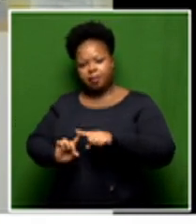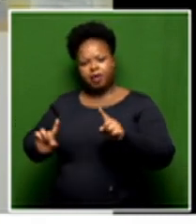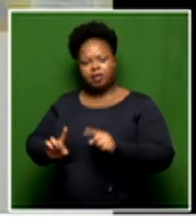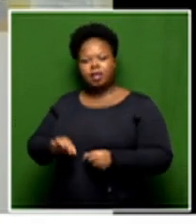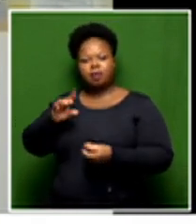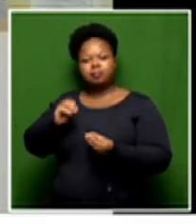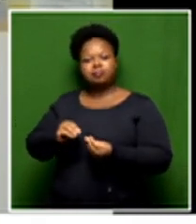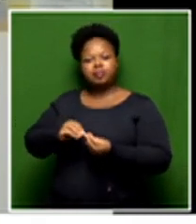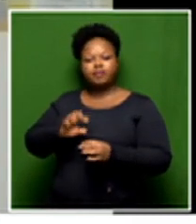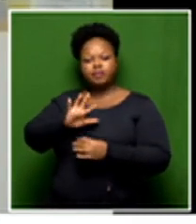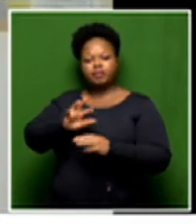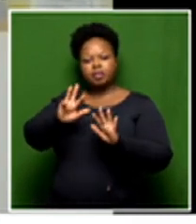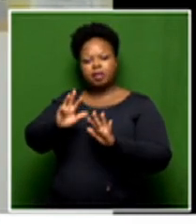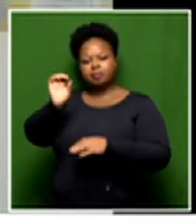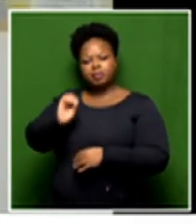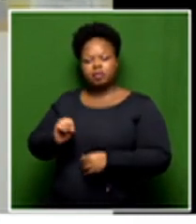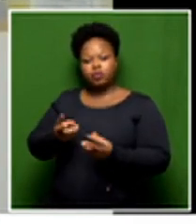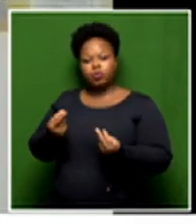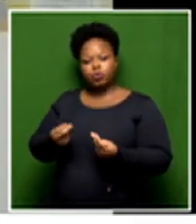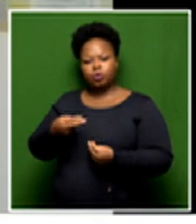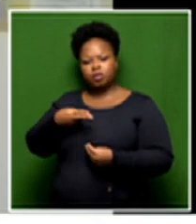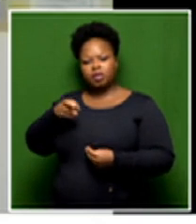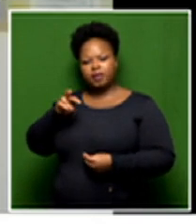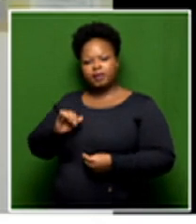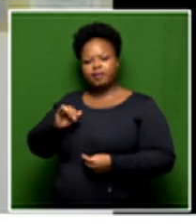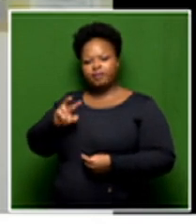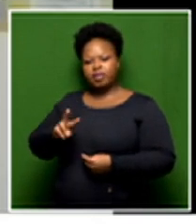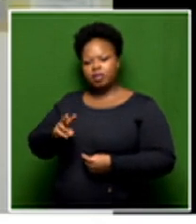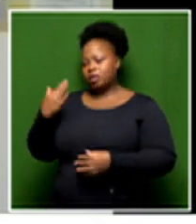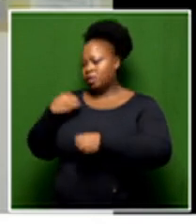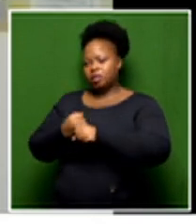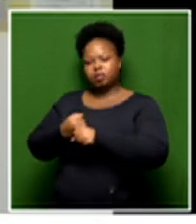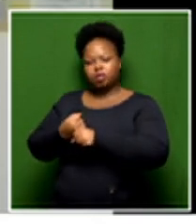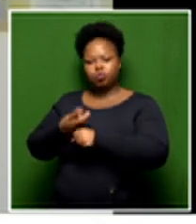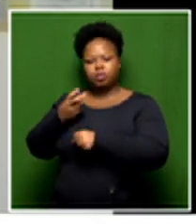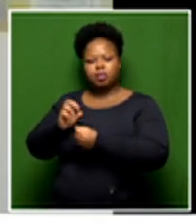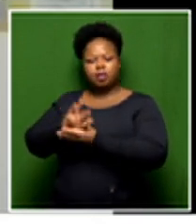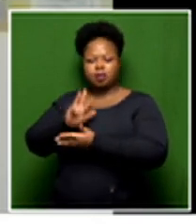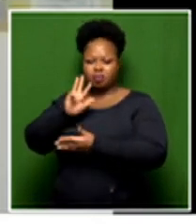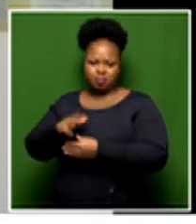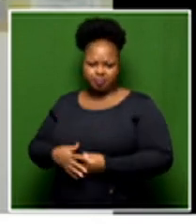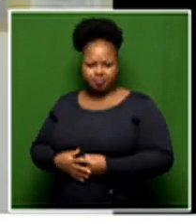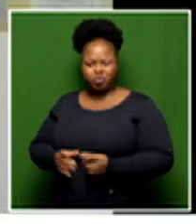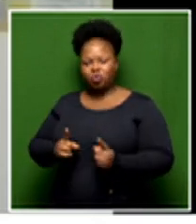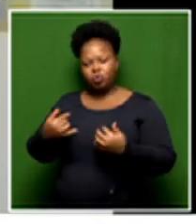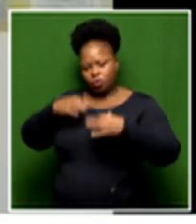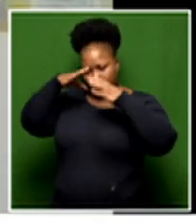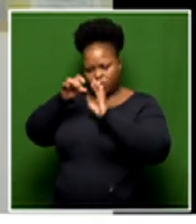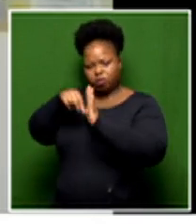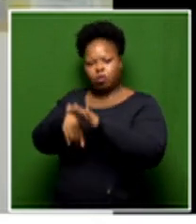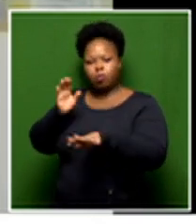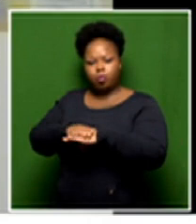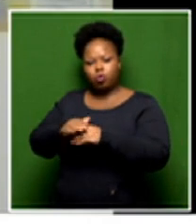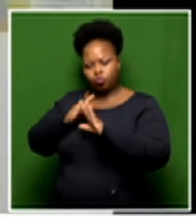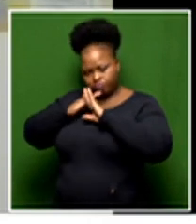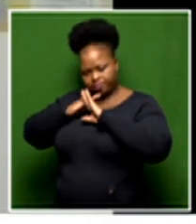for 59% of new HIV infections in 2019. And so much of our effort needs to go